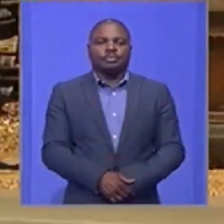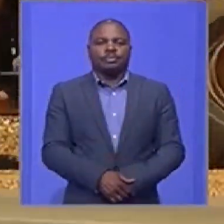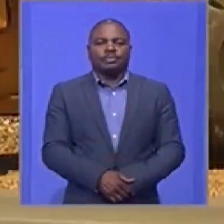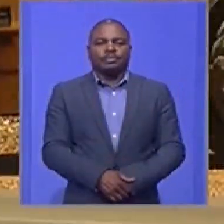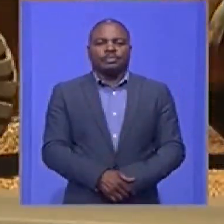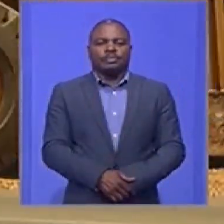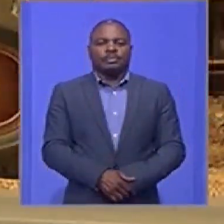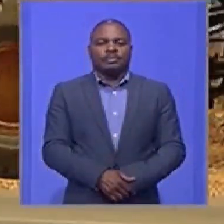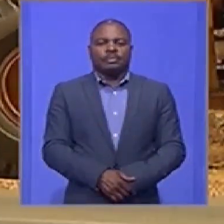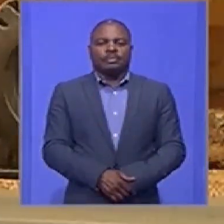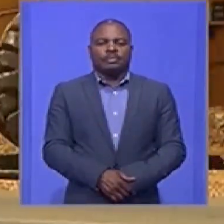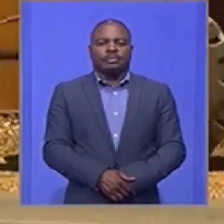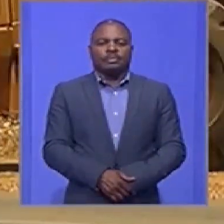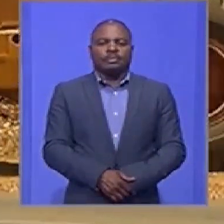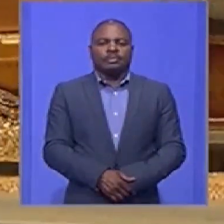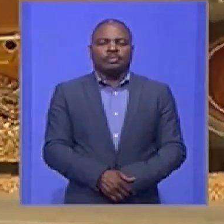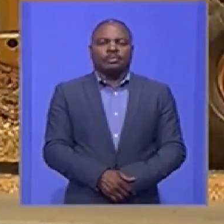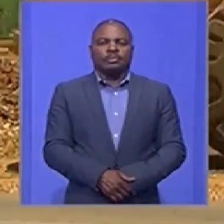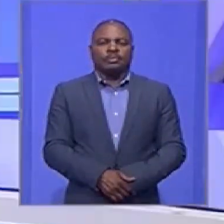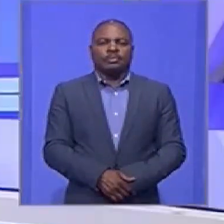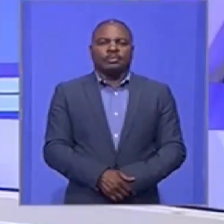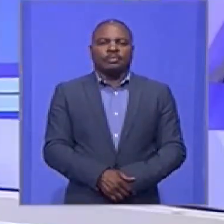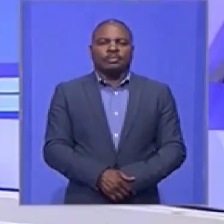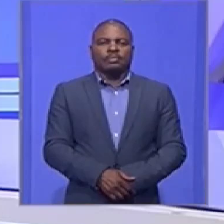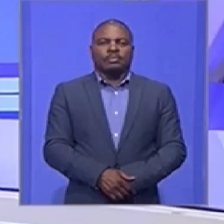dikgang tsa SABC Polokwane.